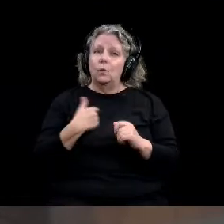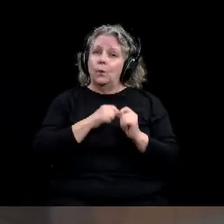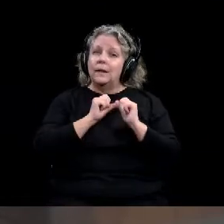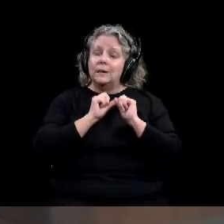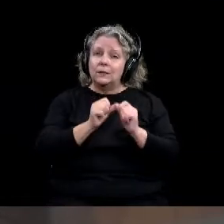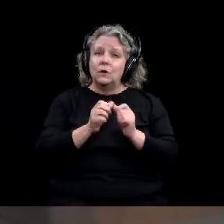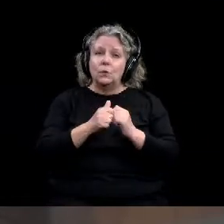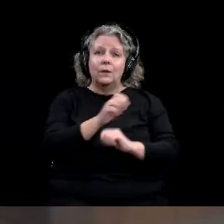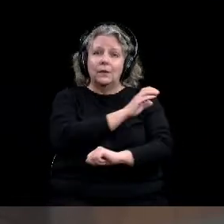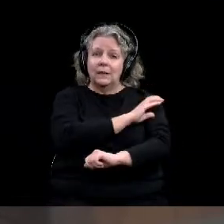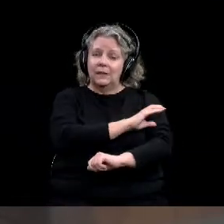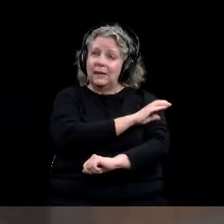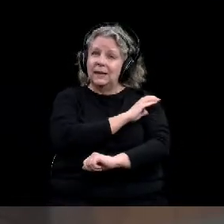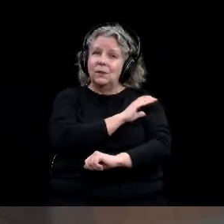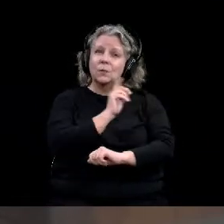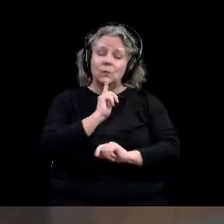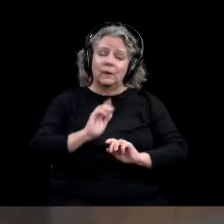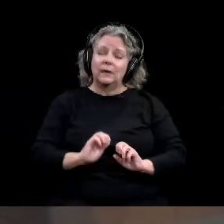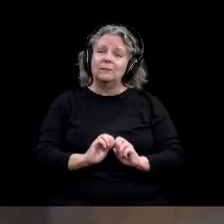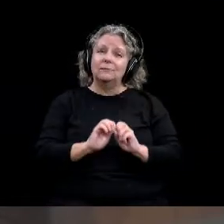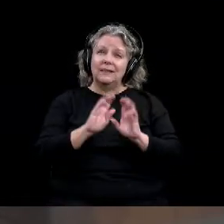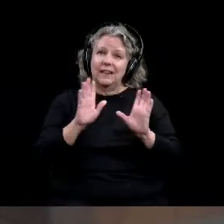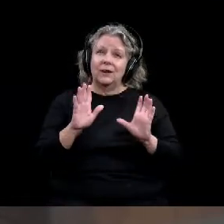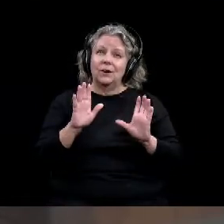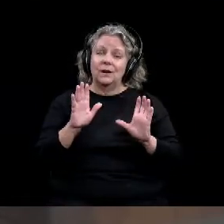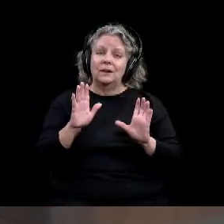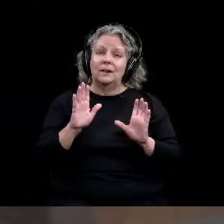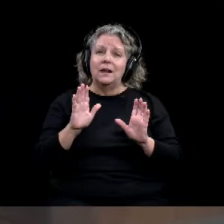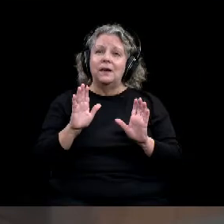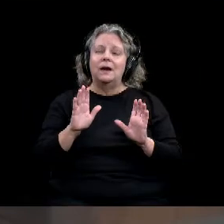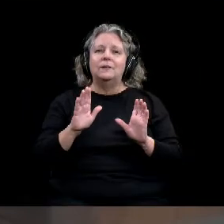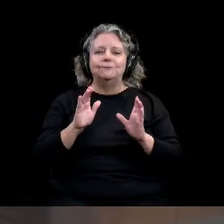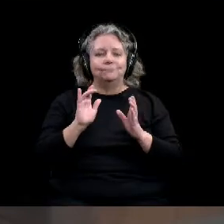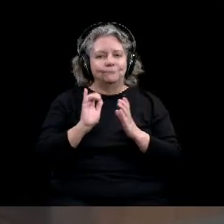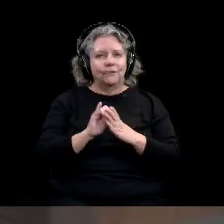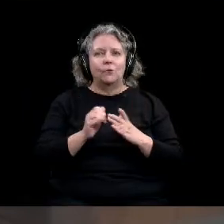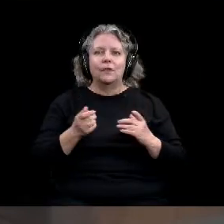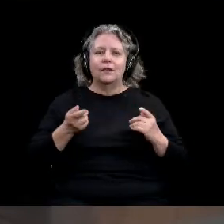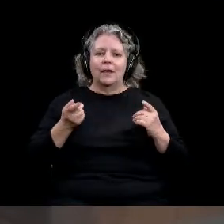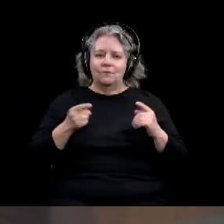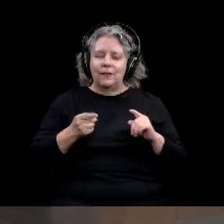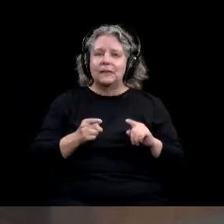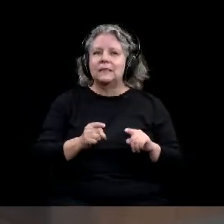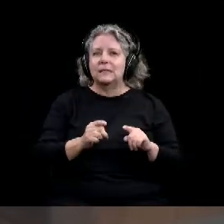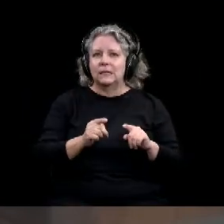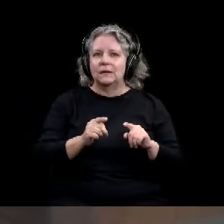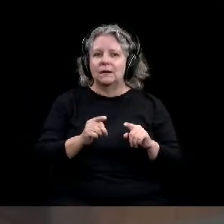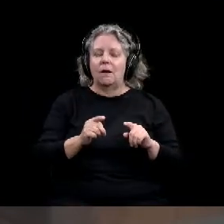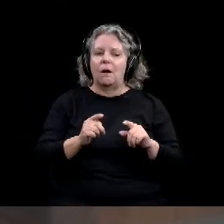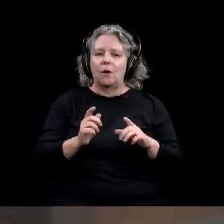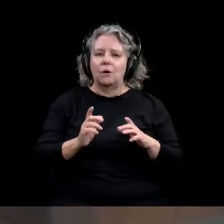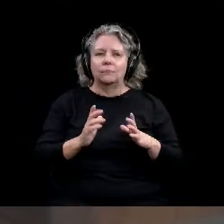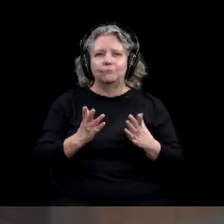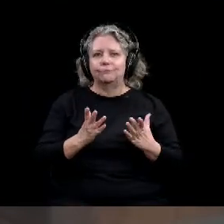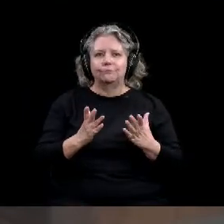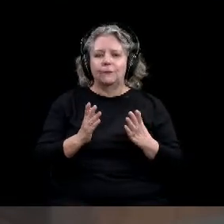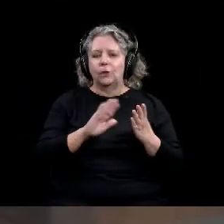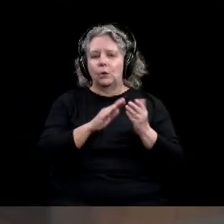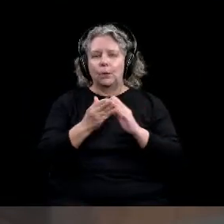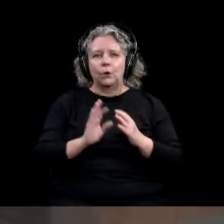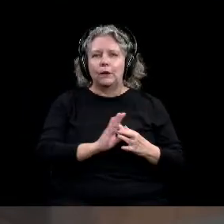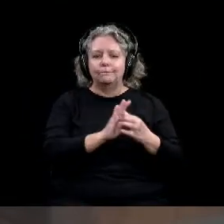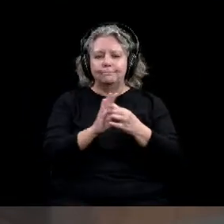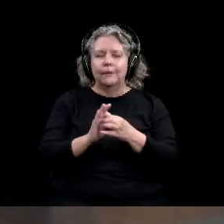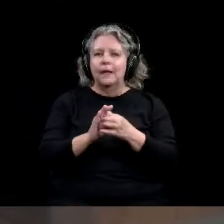events are a community effort. So much goes on behind the scenes that make these clinics run smoothly. I would like to thank our community partners